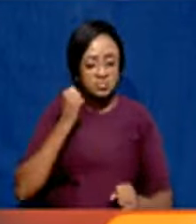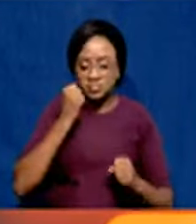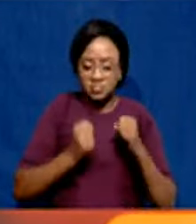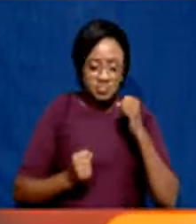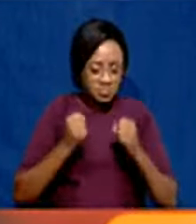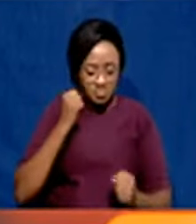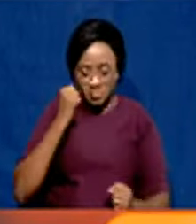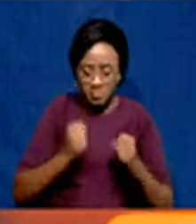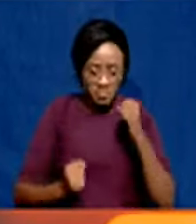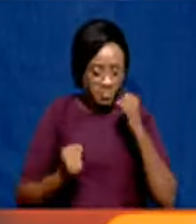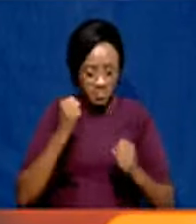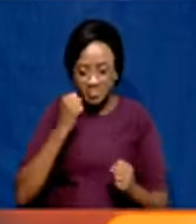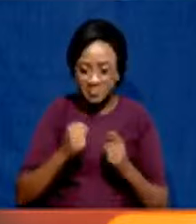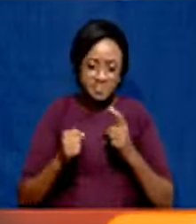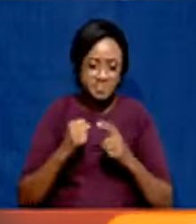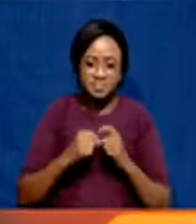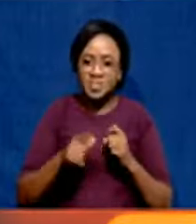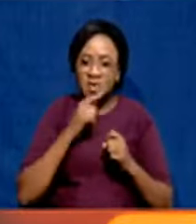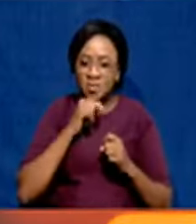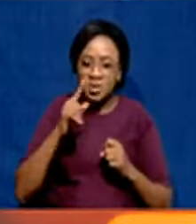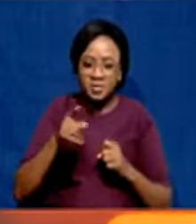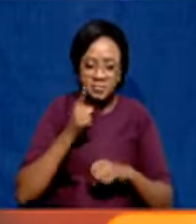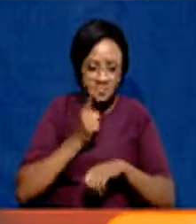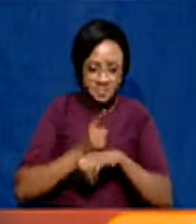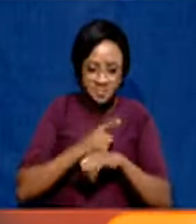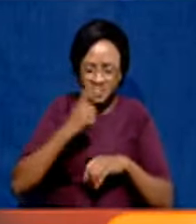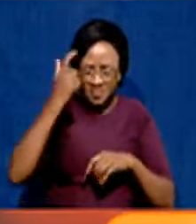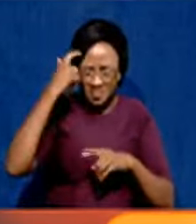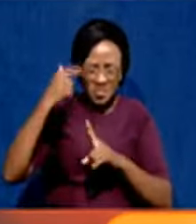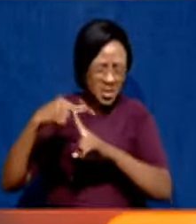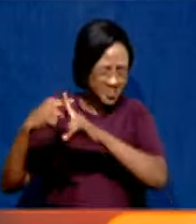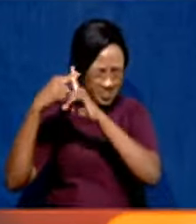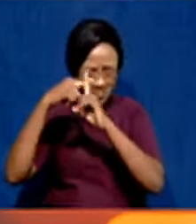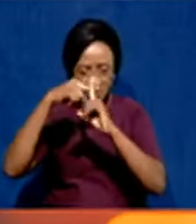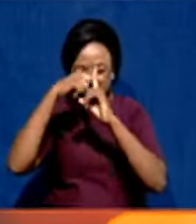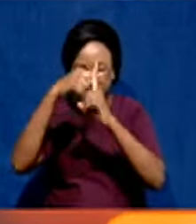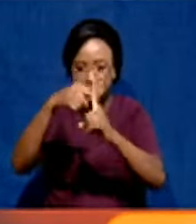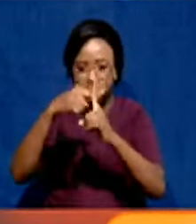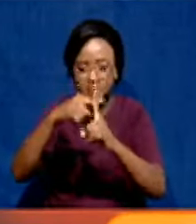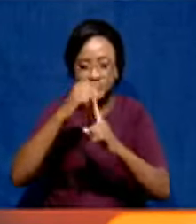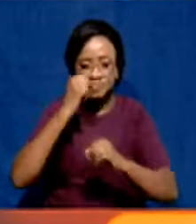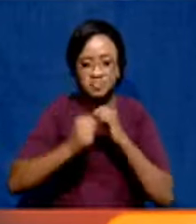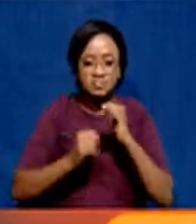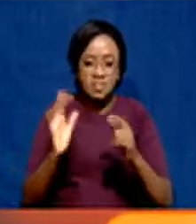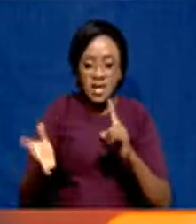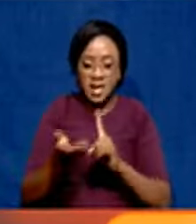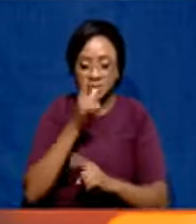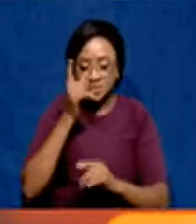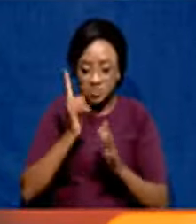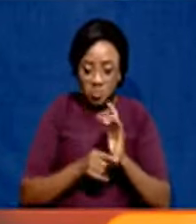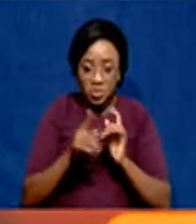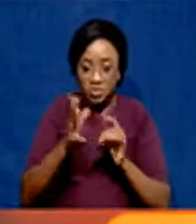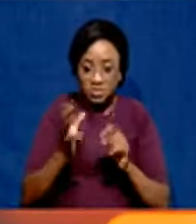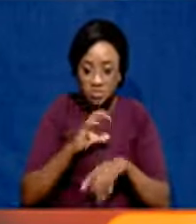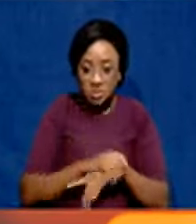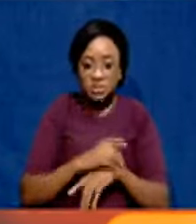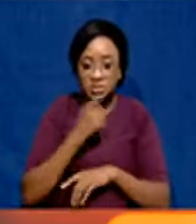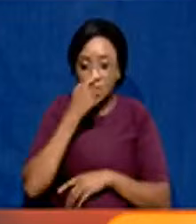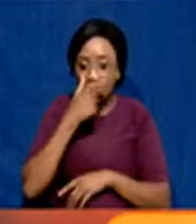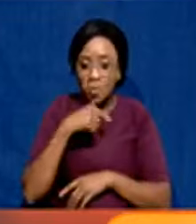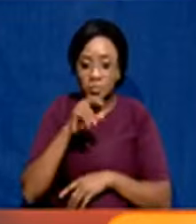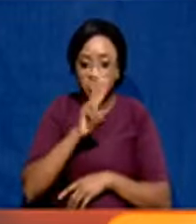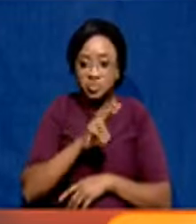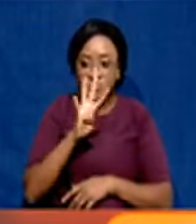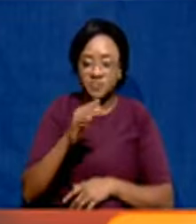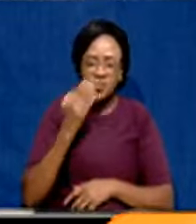the strength and discipline and mental fortitude to achieve what he had at the age of 24 is absolutely amazing. Mike